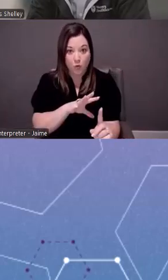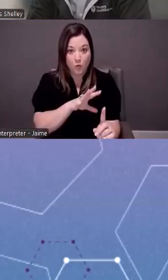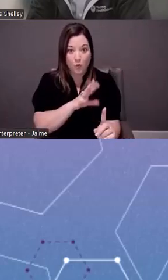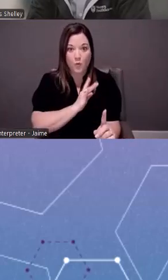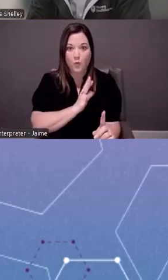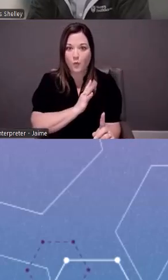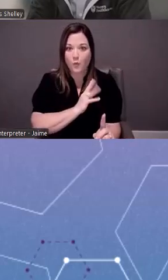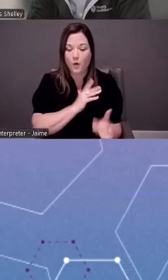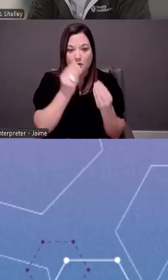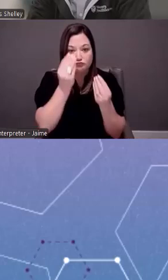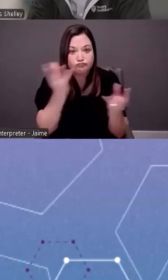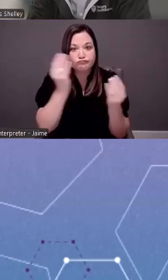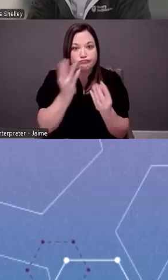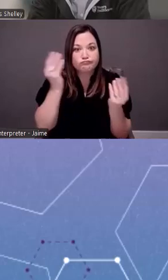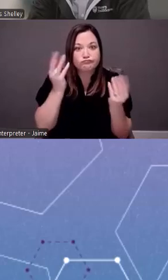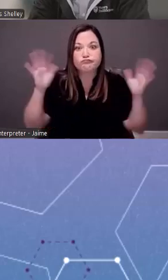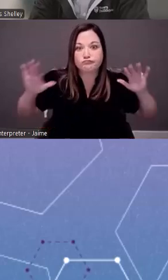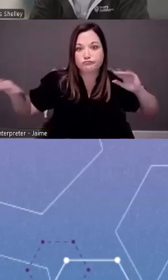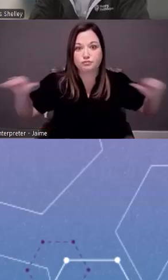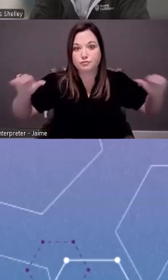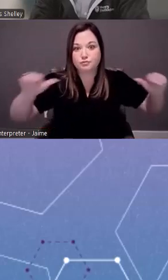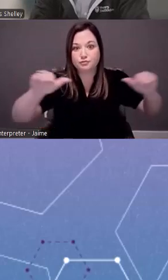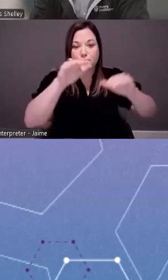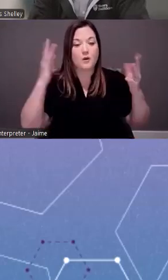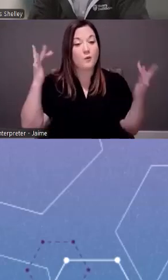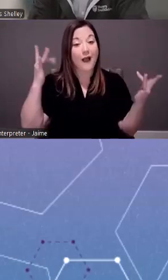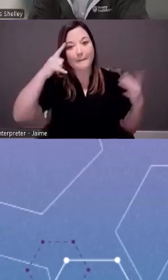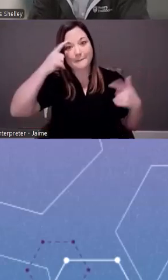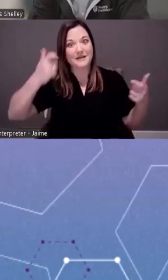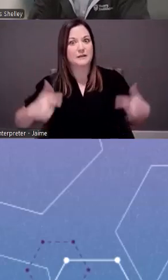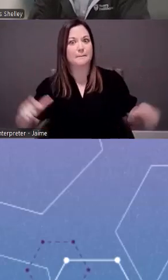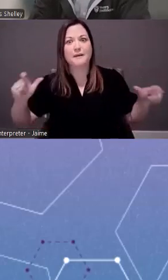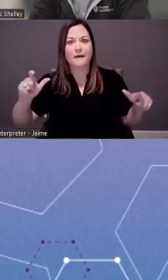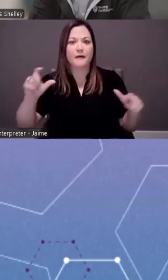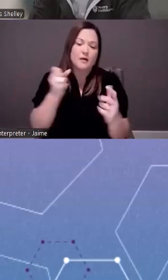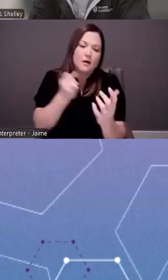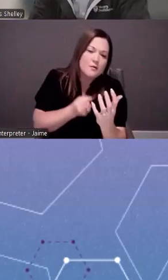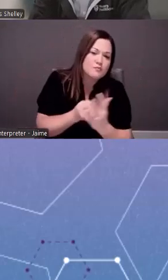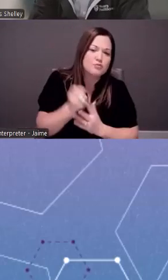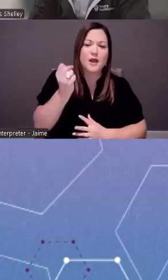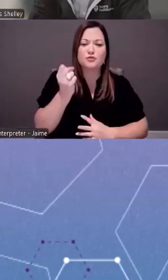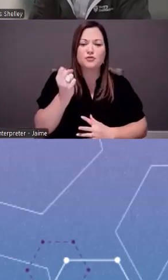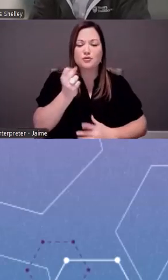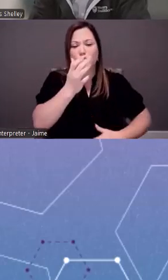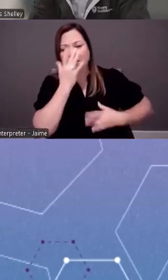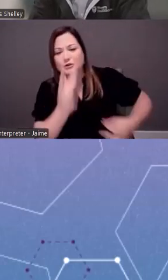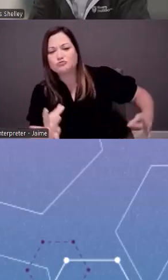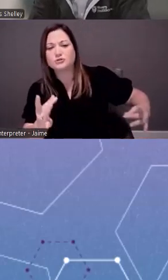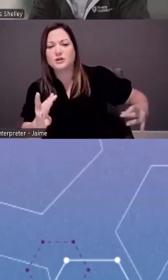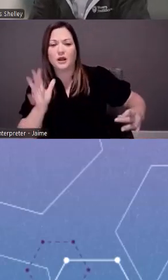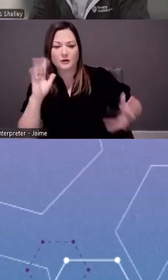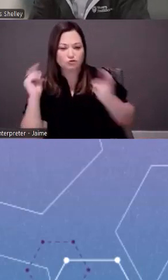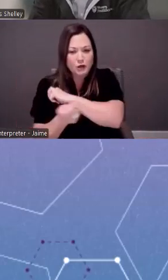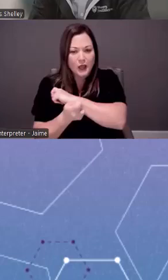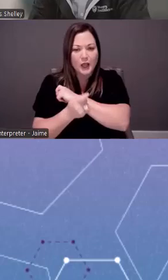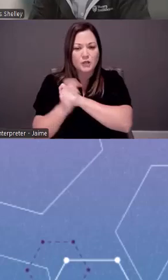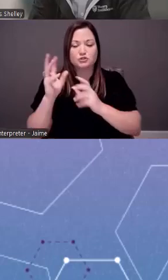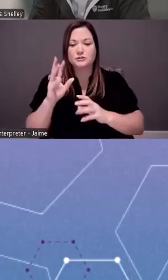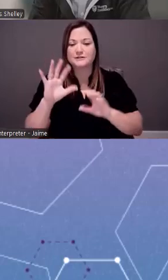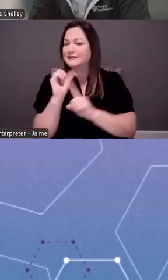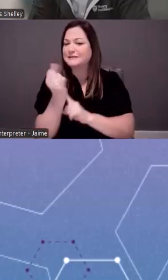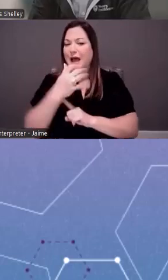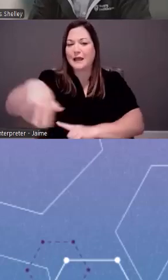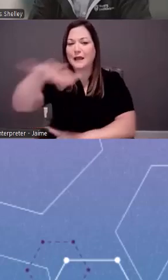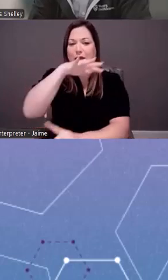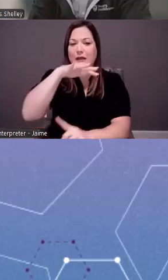gets shared the most, because it's big and it's breakthrough and it's interesting and it's going to change society, and it